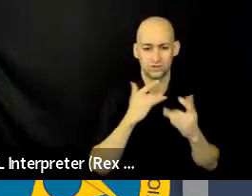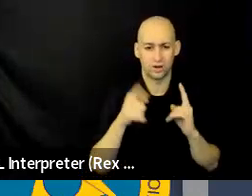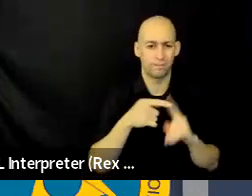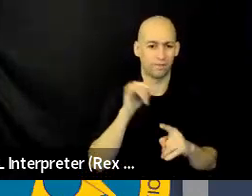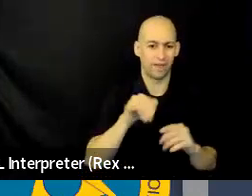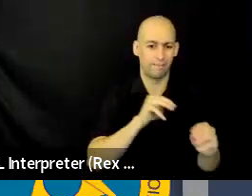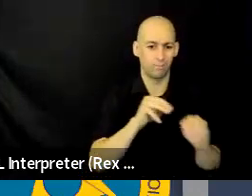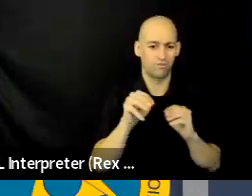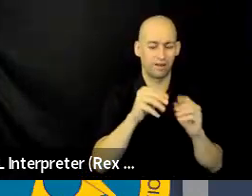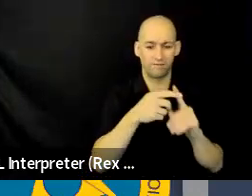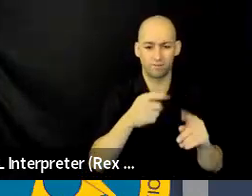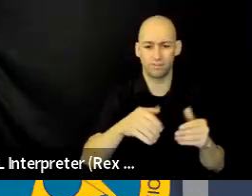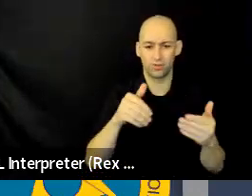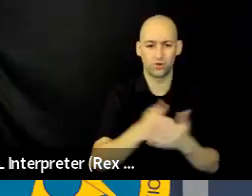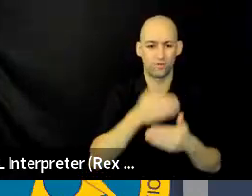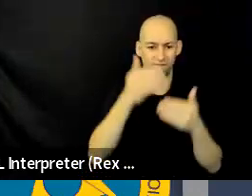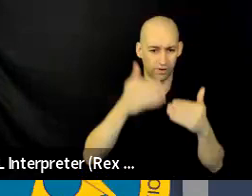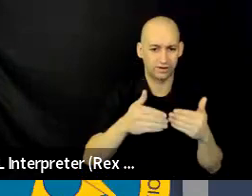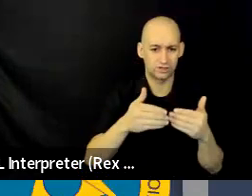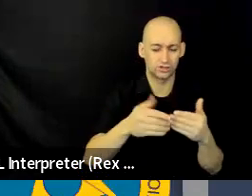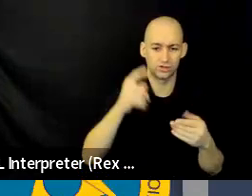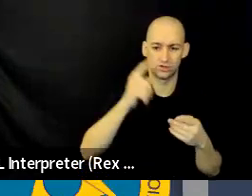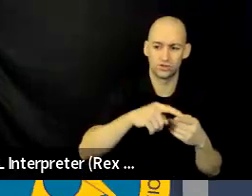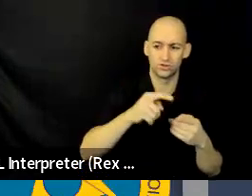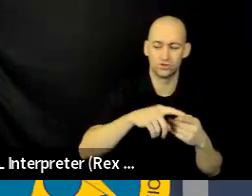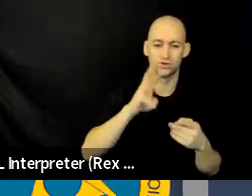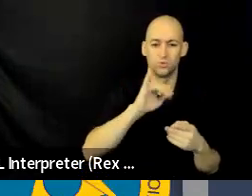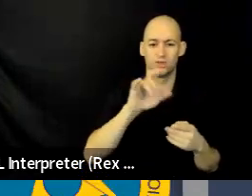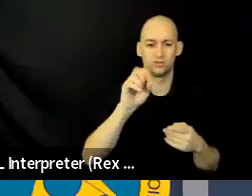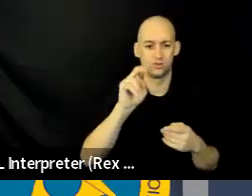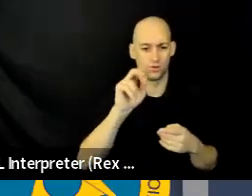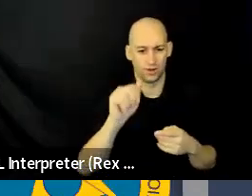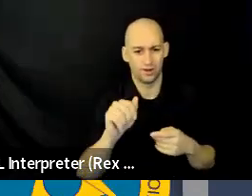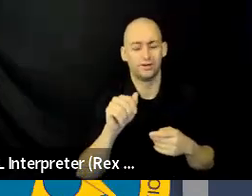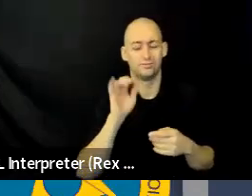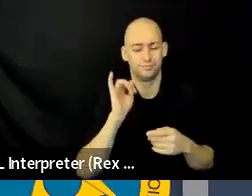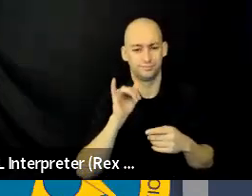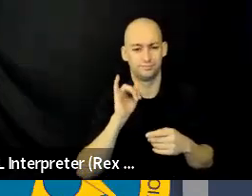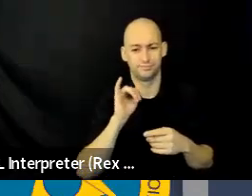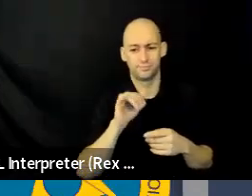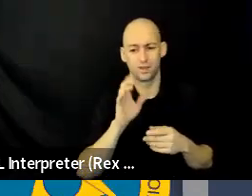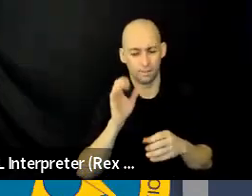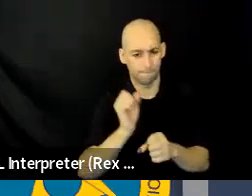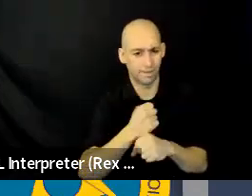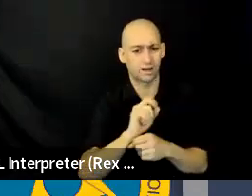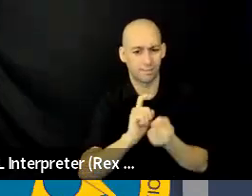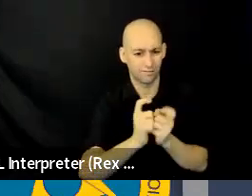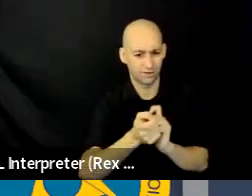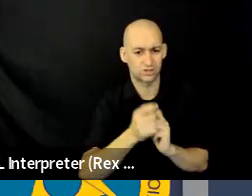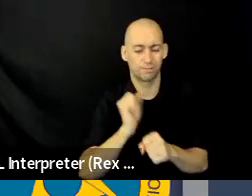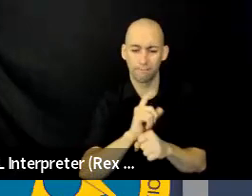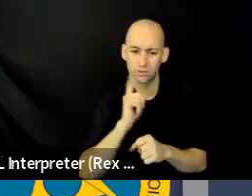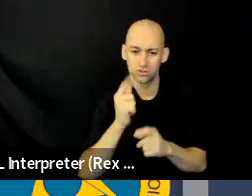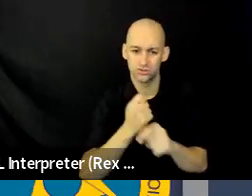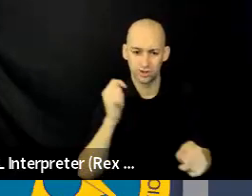from the new frontage road onto Wilsona and then back into their pumps. And so we did make modifications to ensure that the trucks could make that